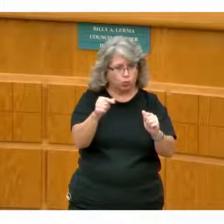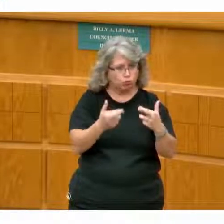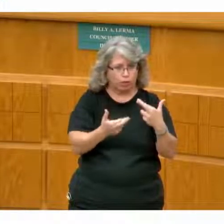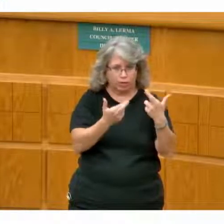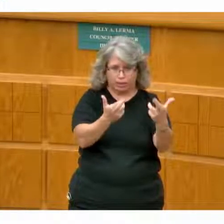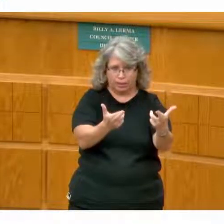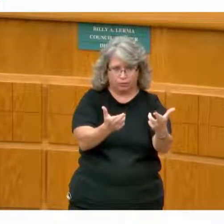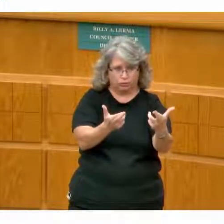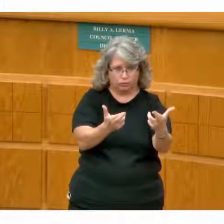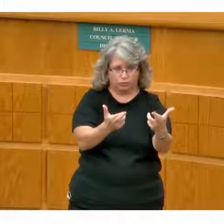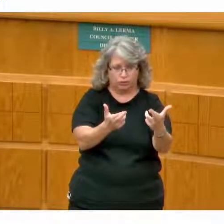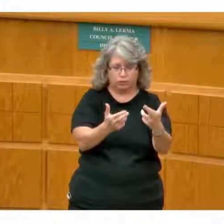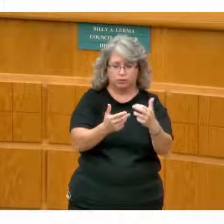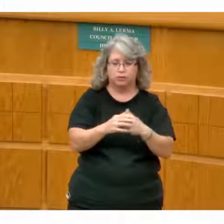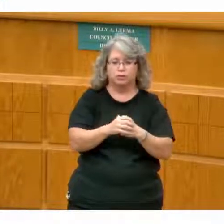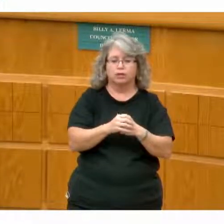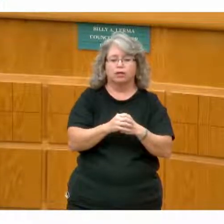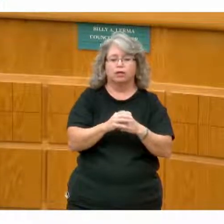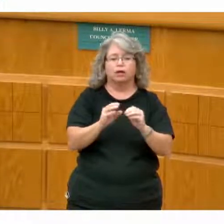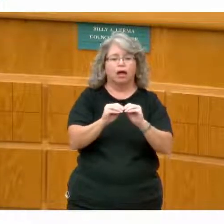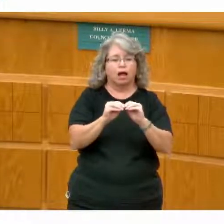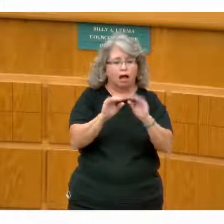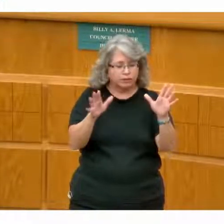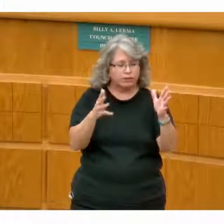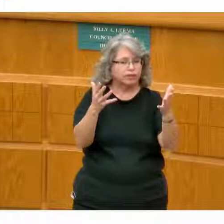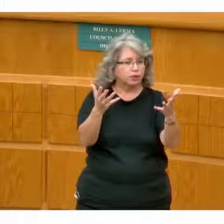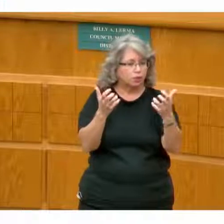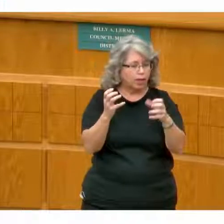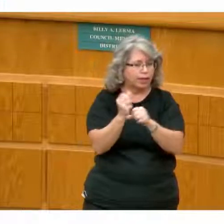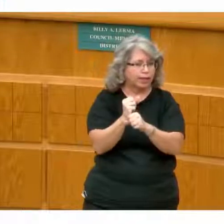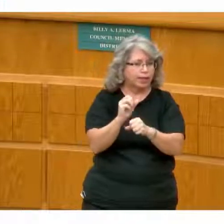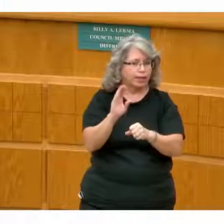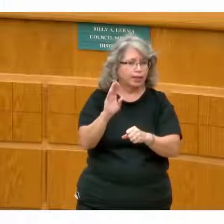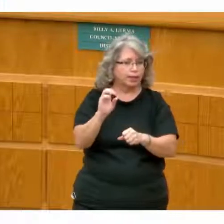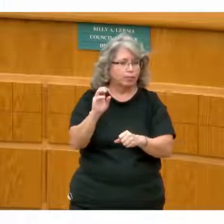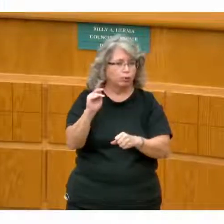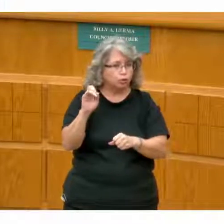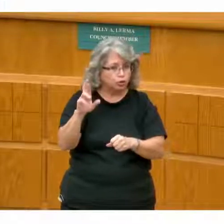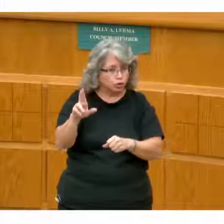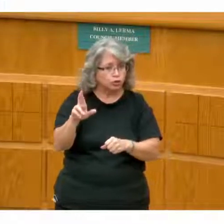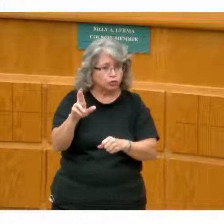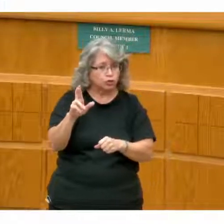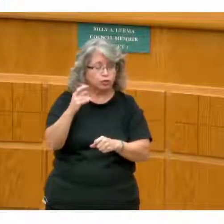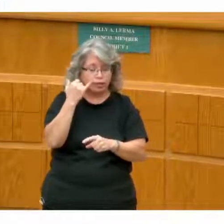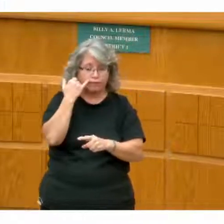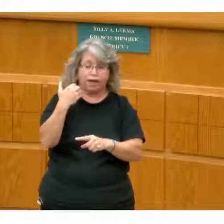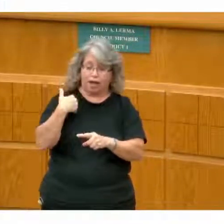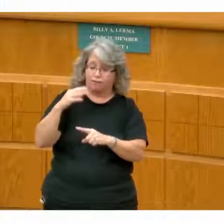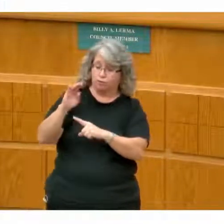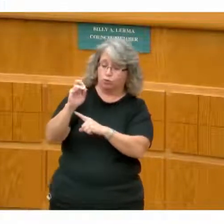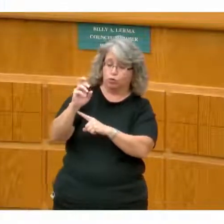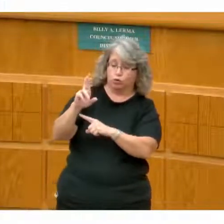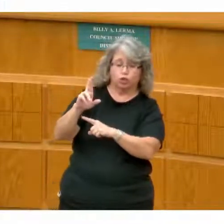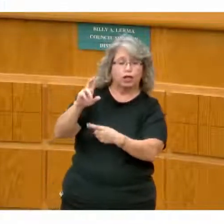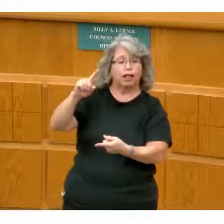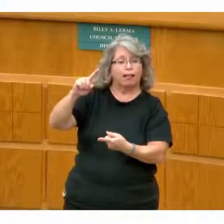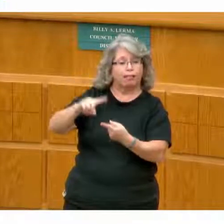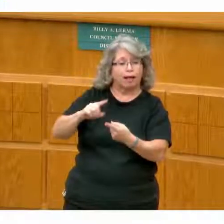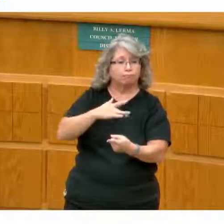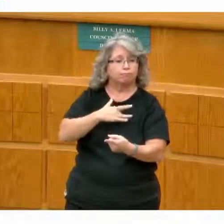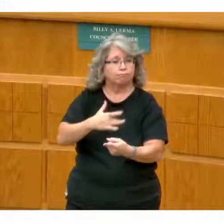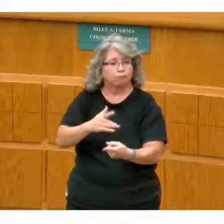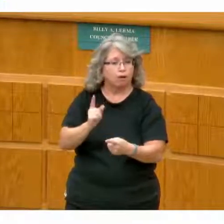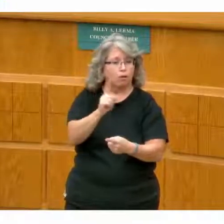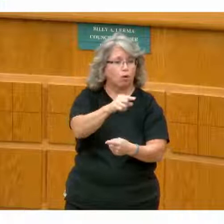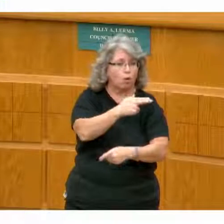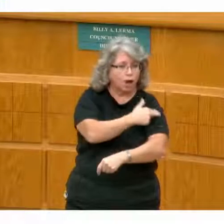this. Obviously, you want to get boosted. If you're boosted, you're much less likely to go to the hospital. You're much less likely